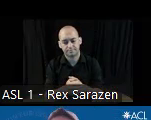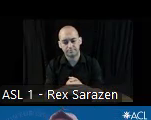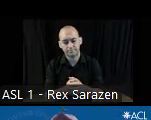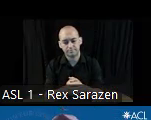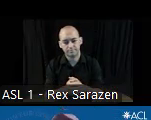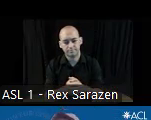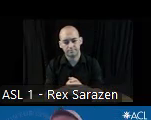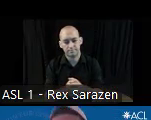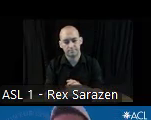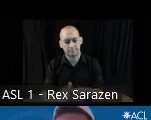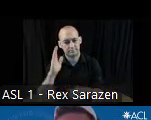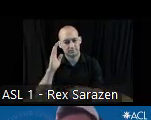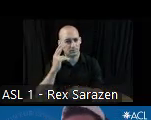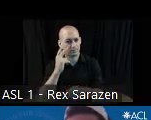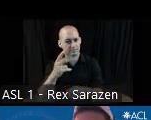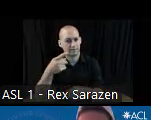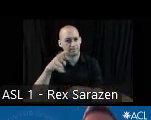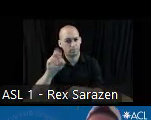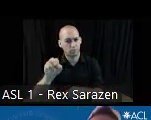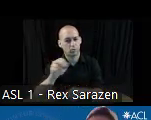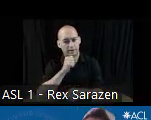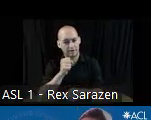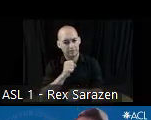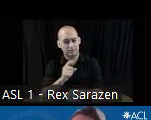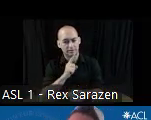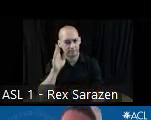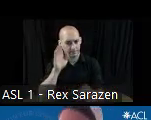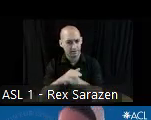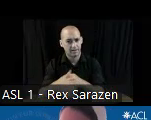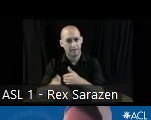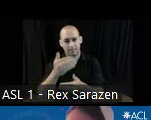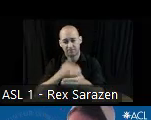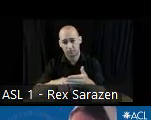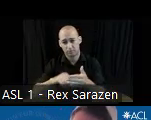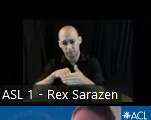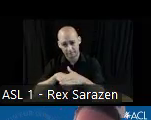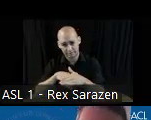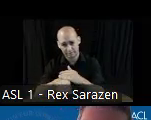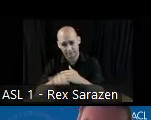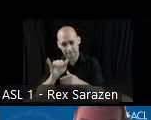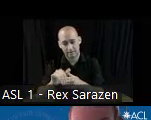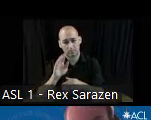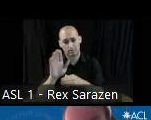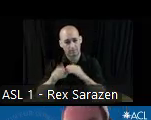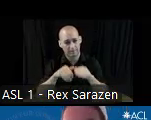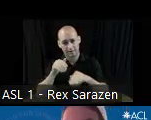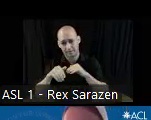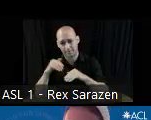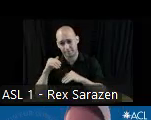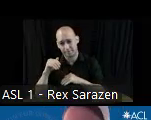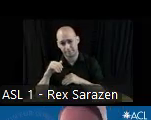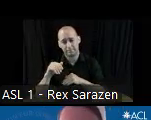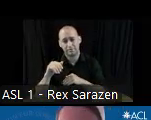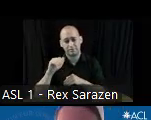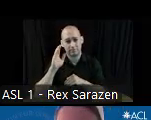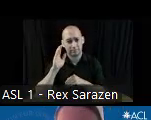you'll see our pro-aging commitment. But before I dig into that, I'll back up just a second to say this